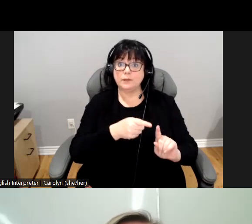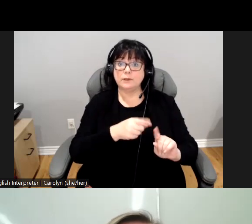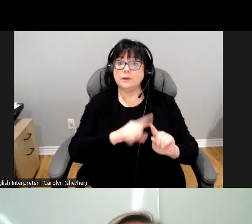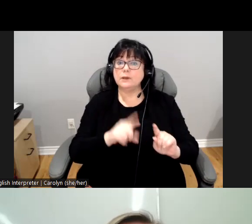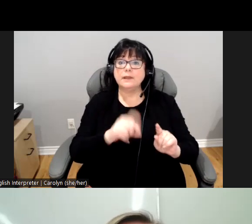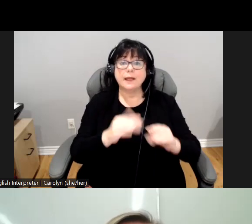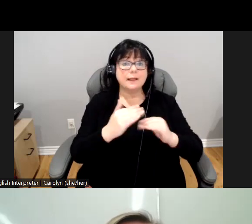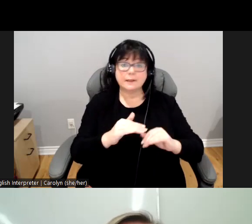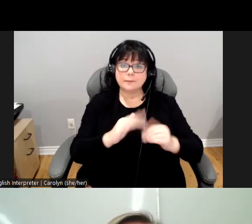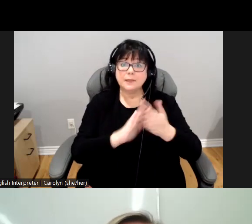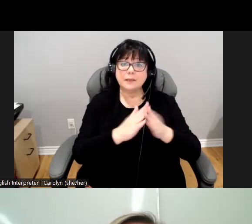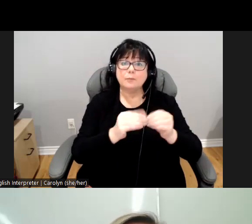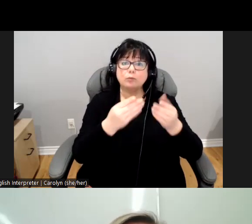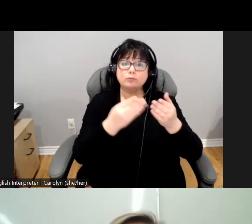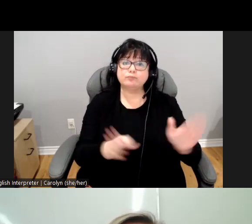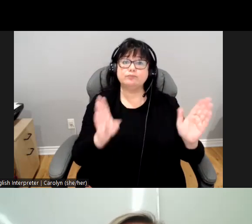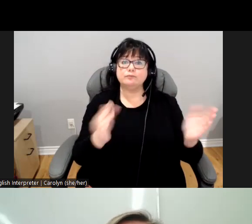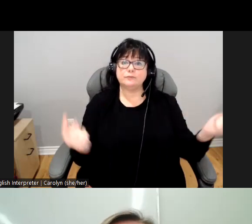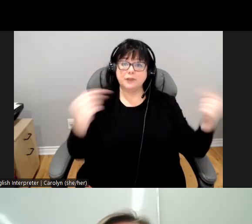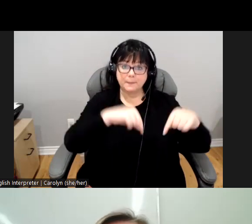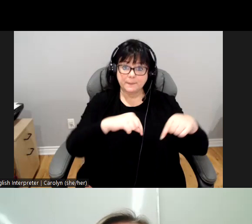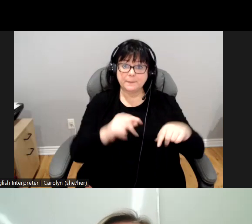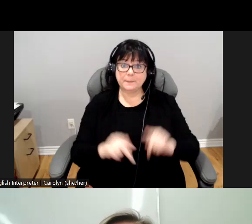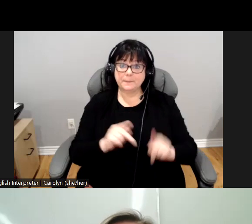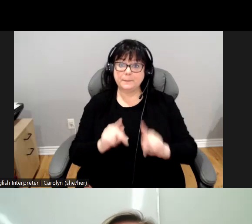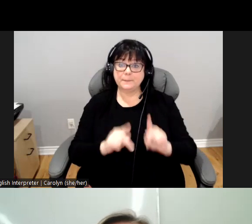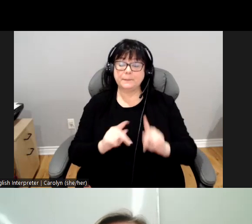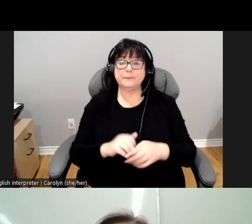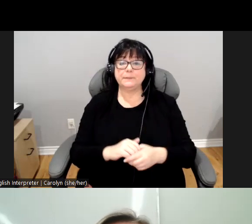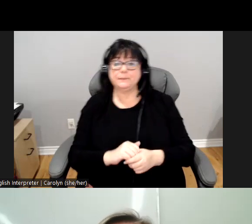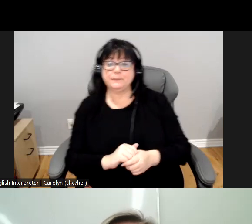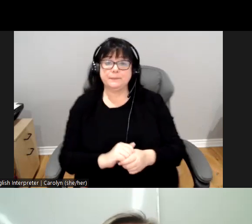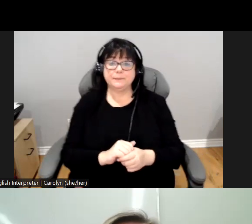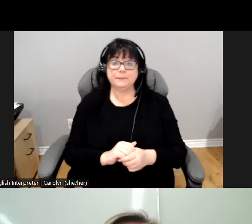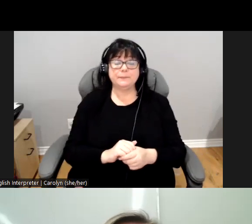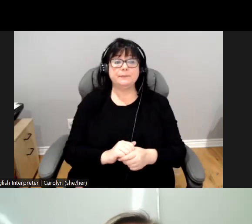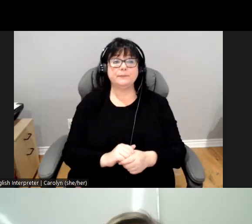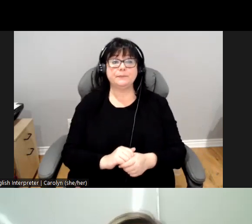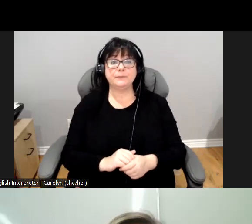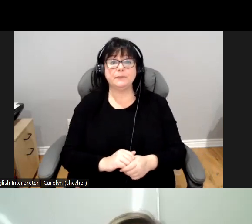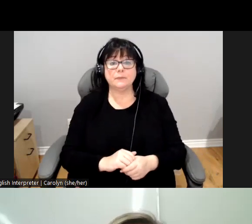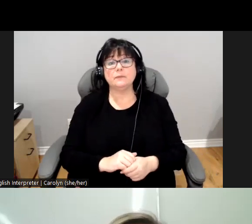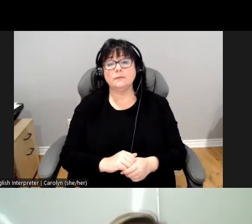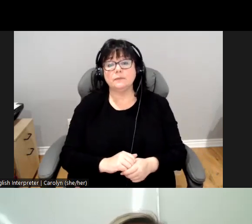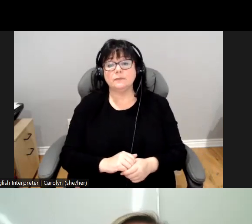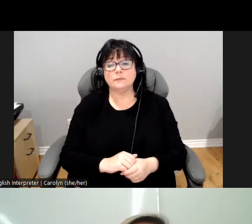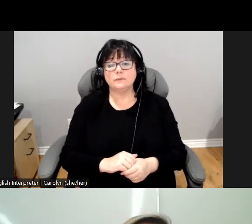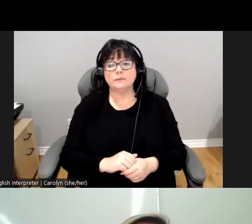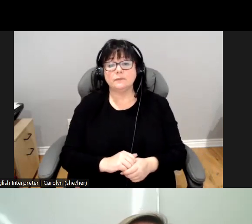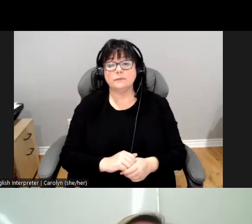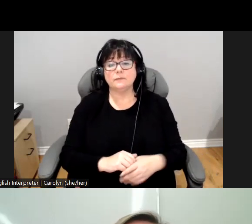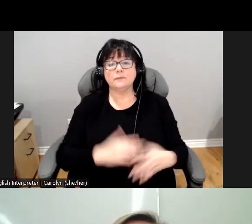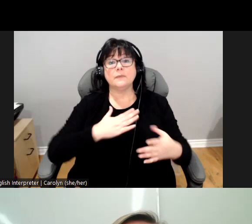course, we're delivering, our focus is often related to employment, just the targeted training that